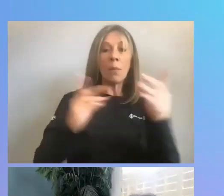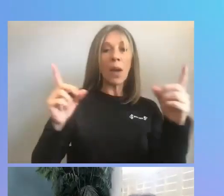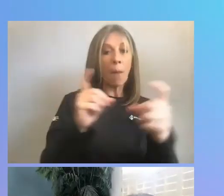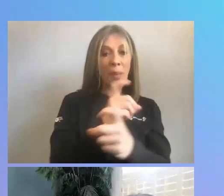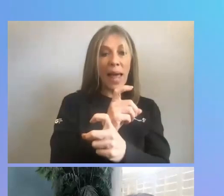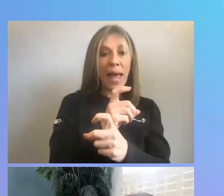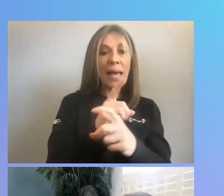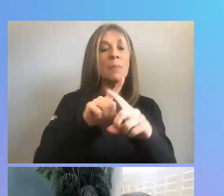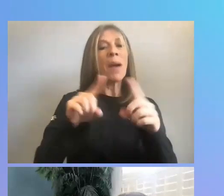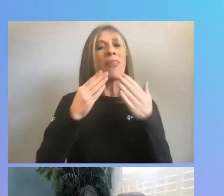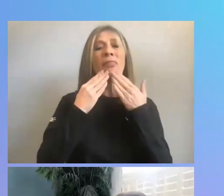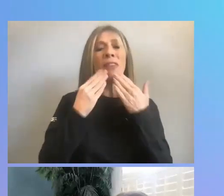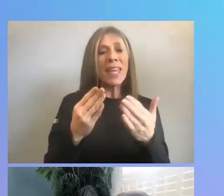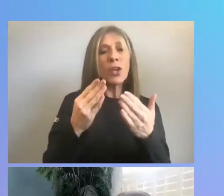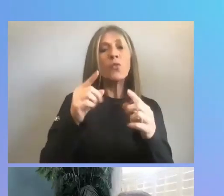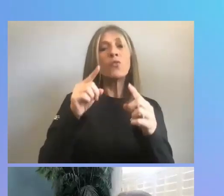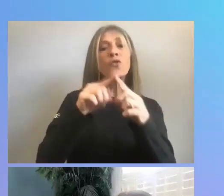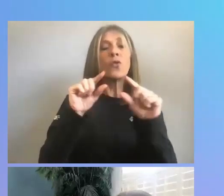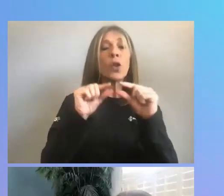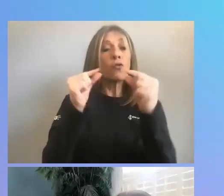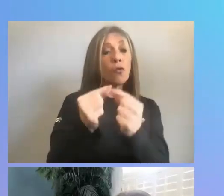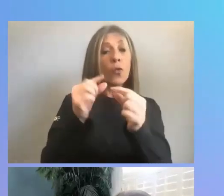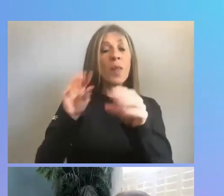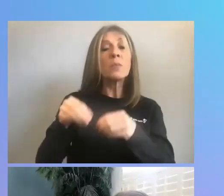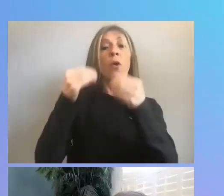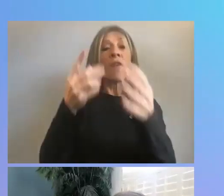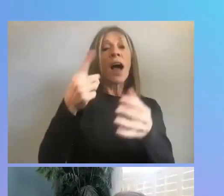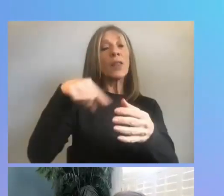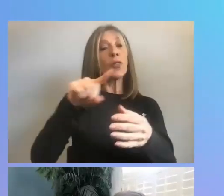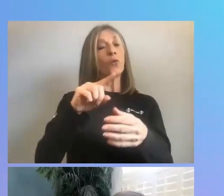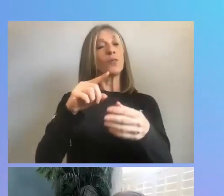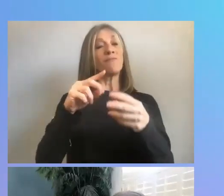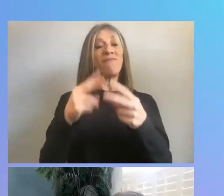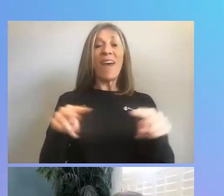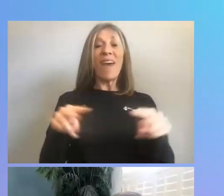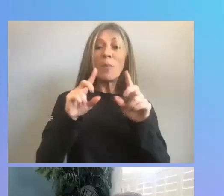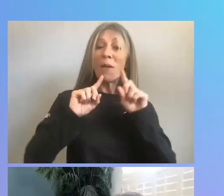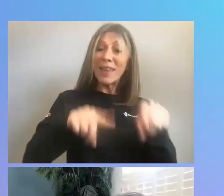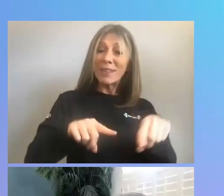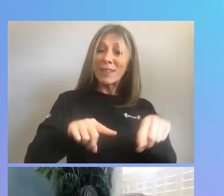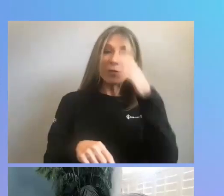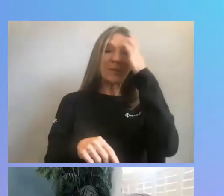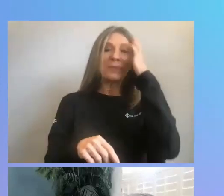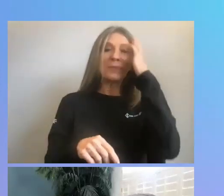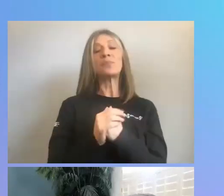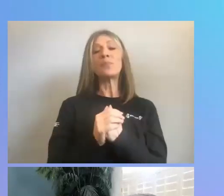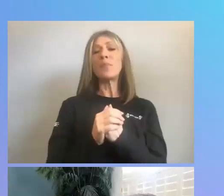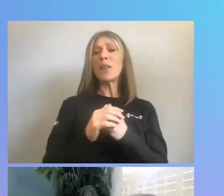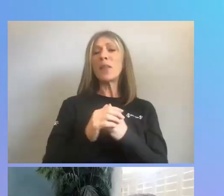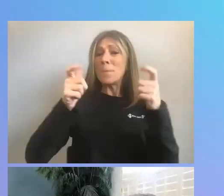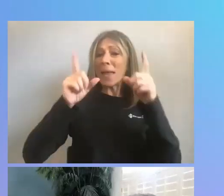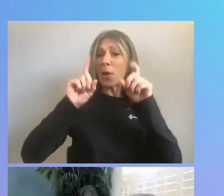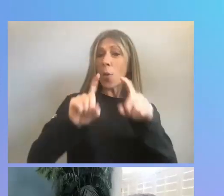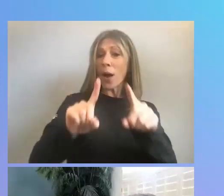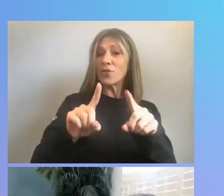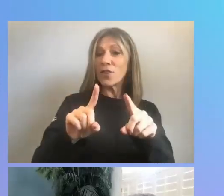so thank you to the group that's providing those valuable answers. Big question, I bet all